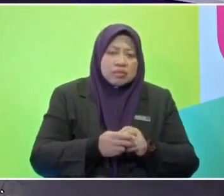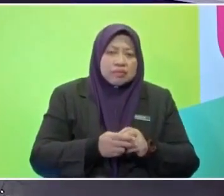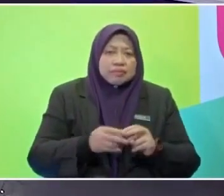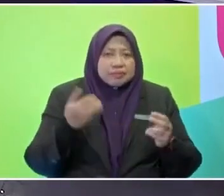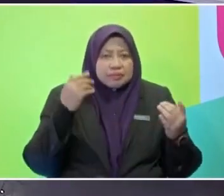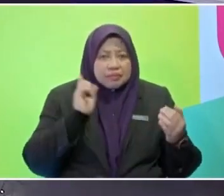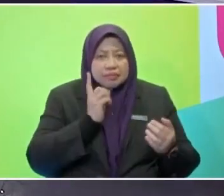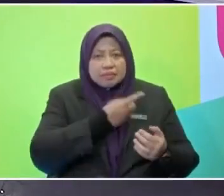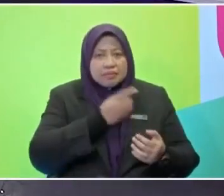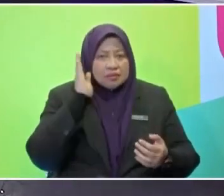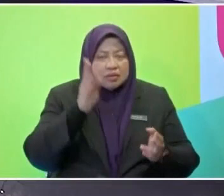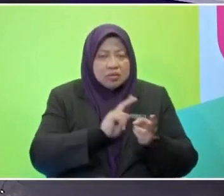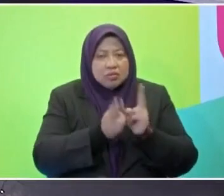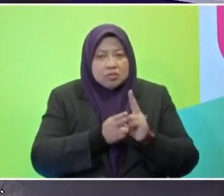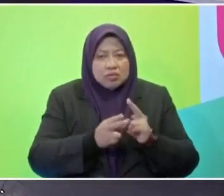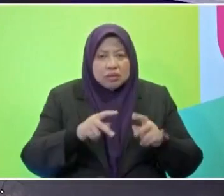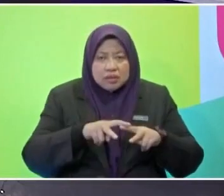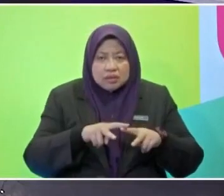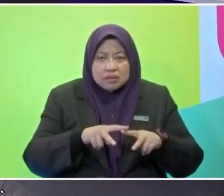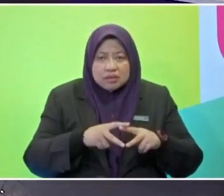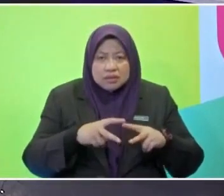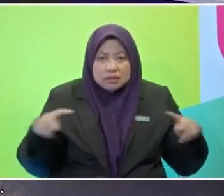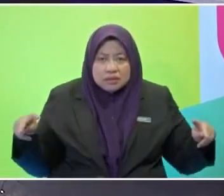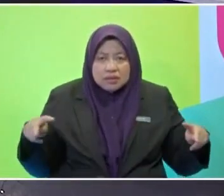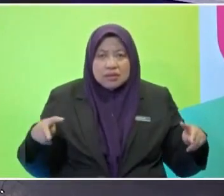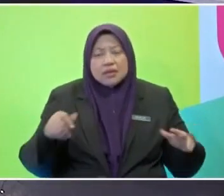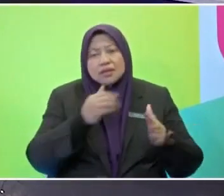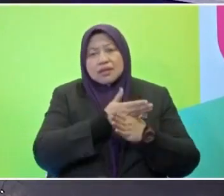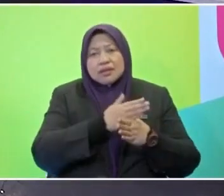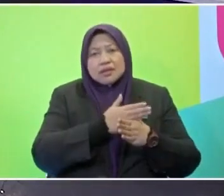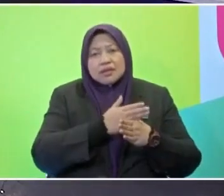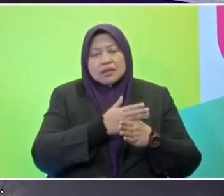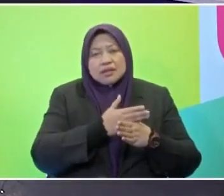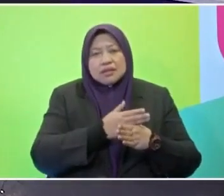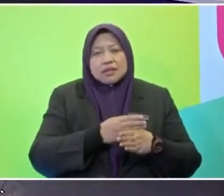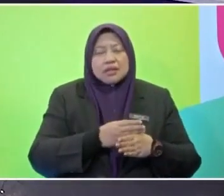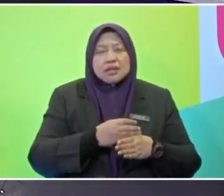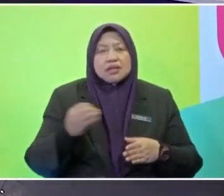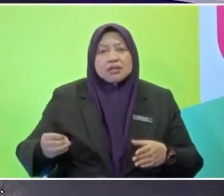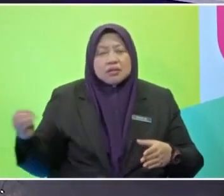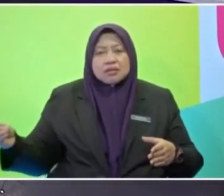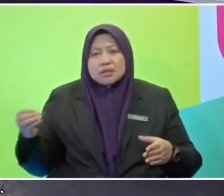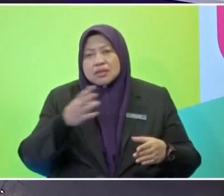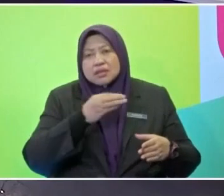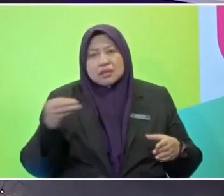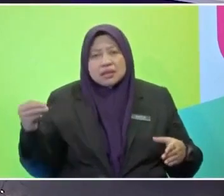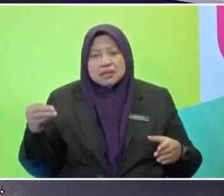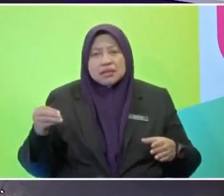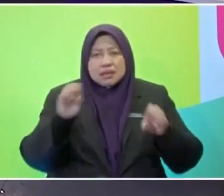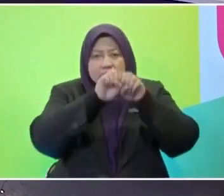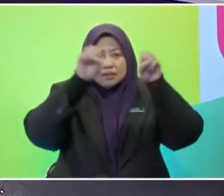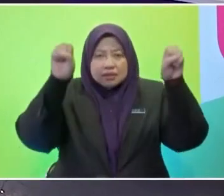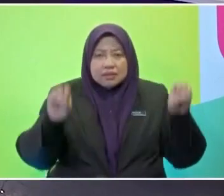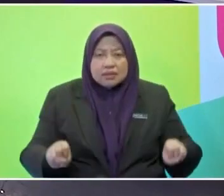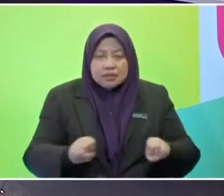going to change the distance between the object and the screen. All right. Okay, so I will need your help to move